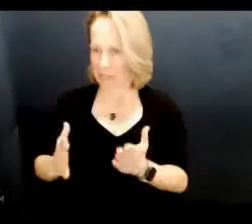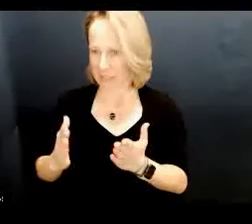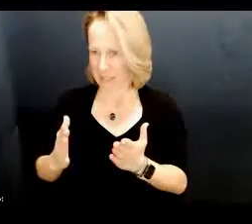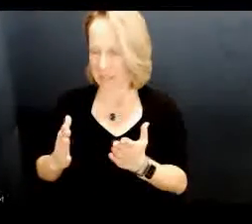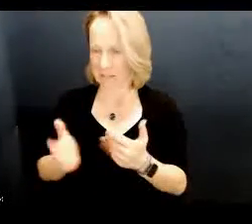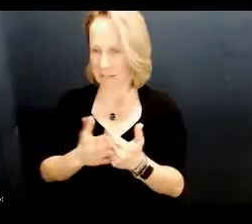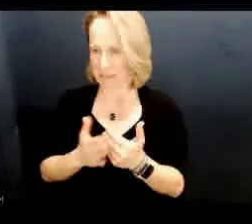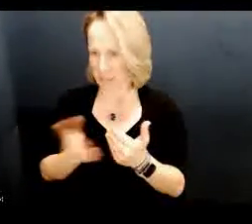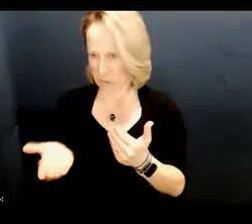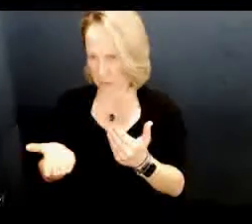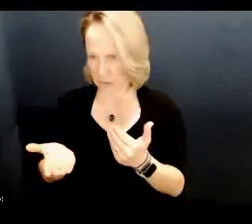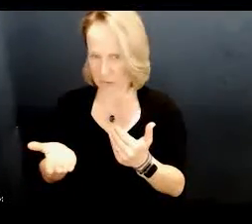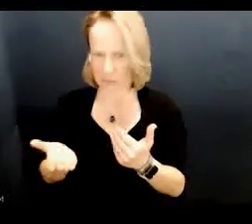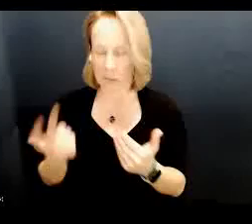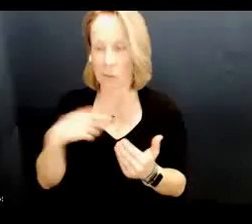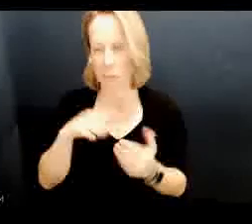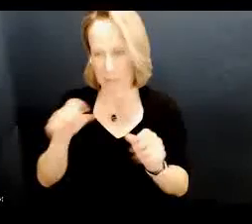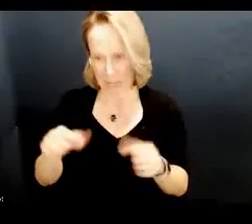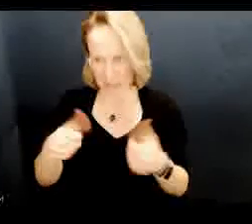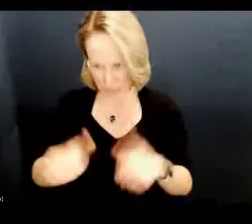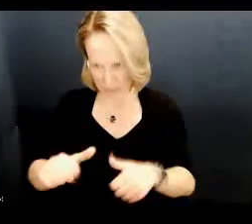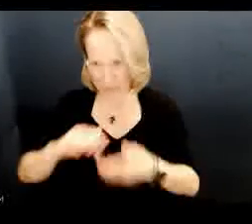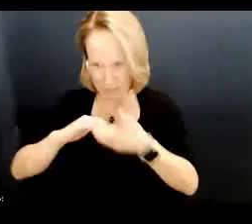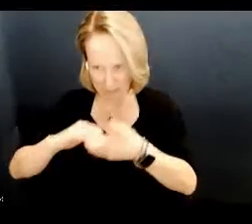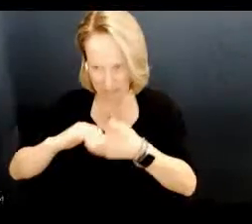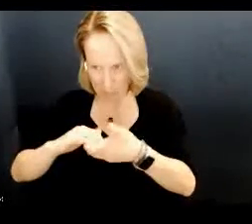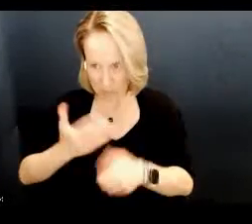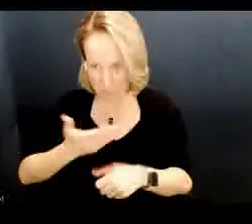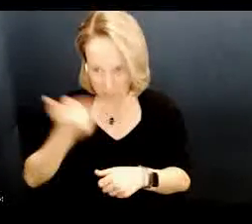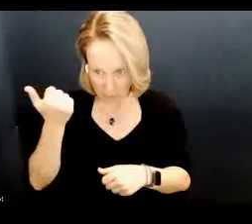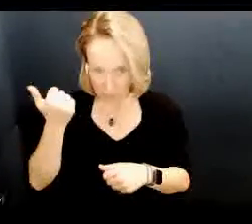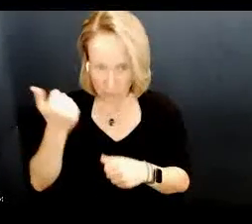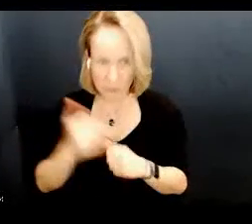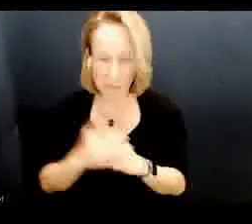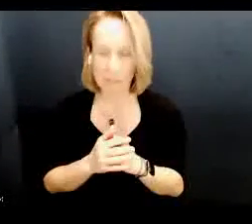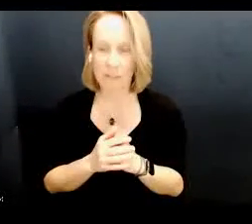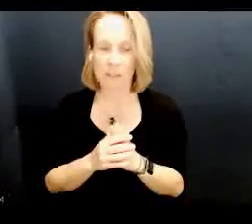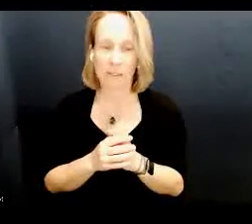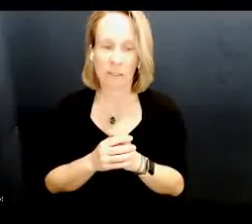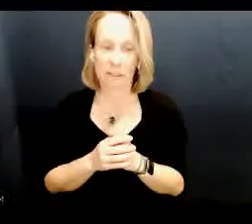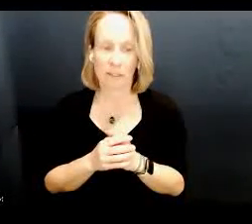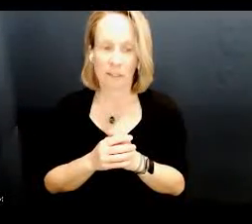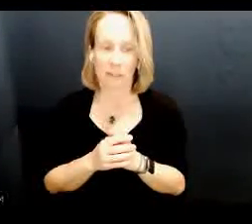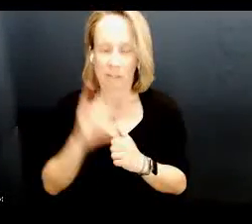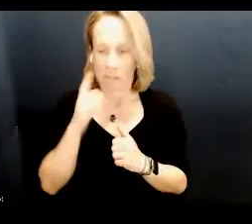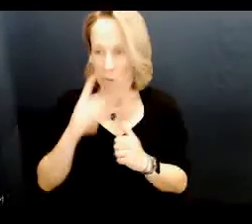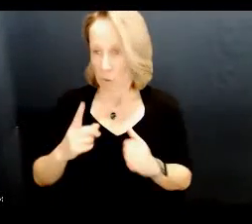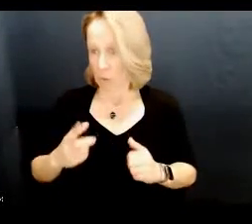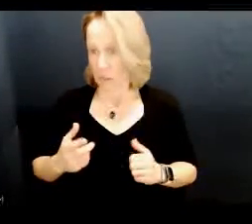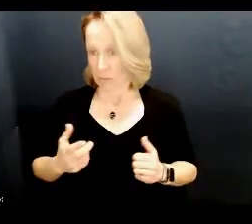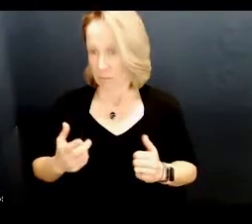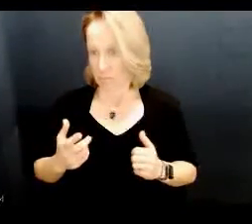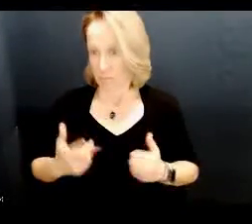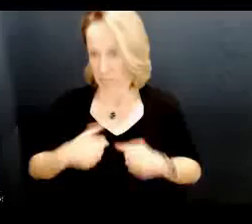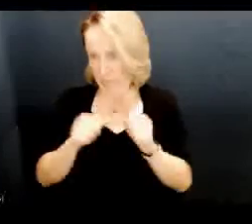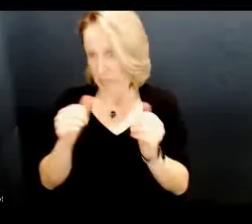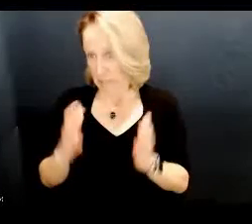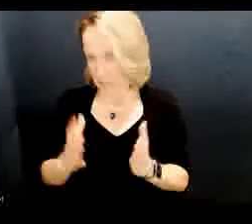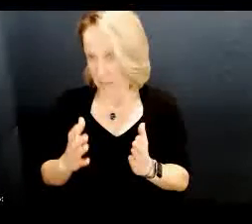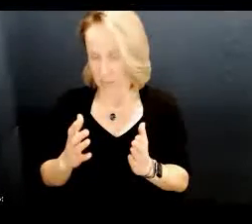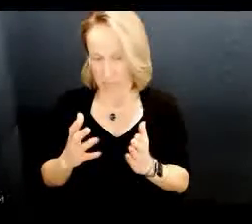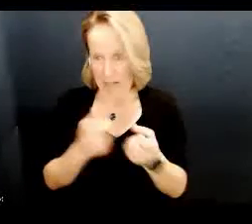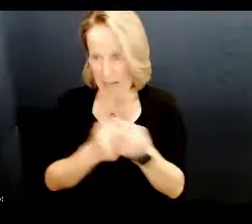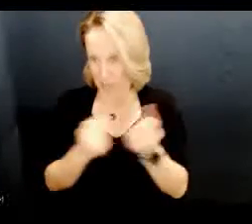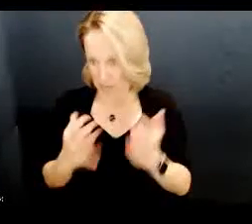better collaboration between victim service providers who are nearby and really get them